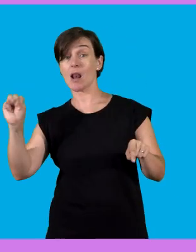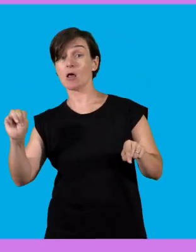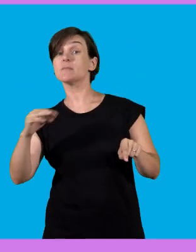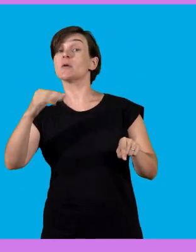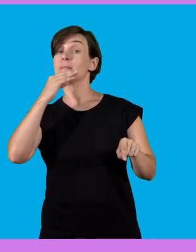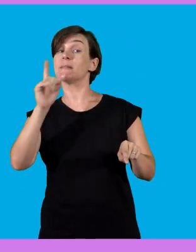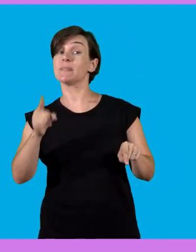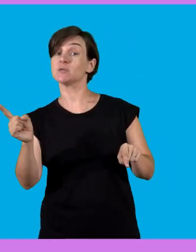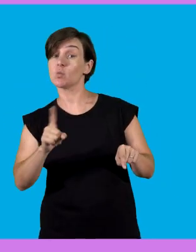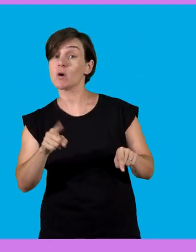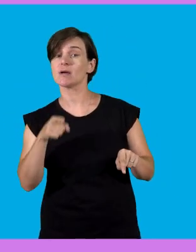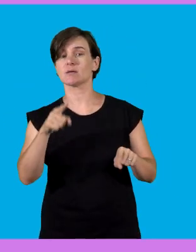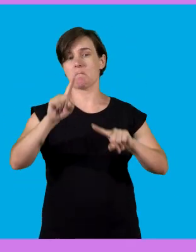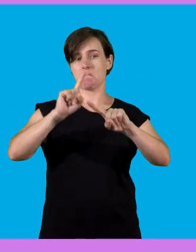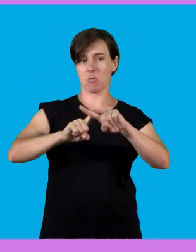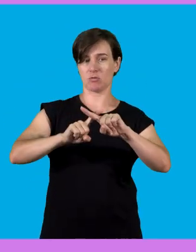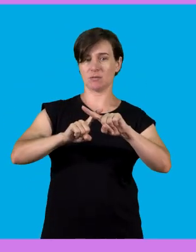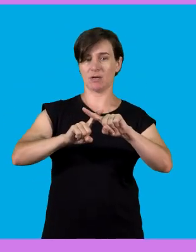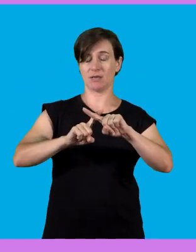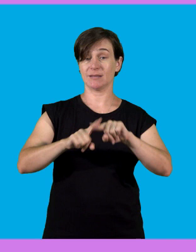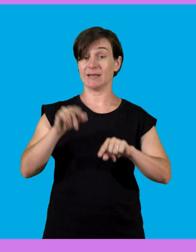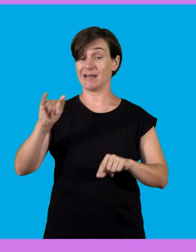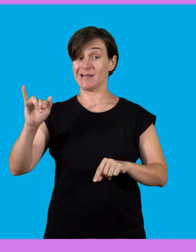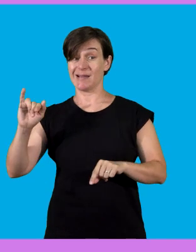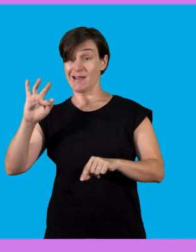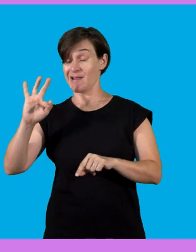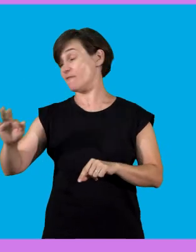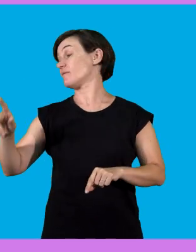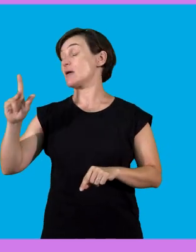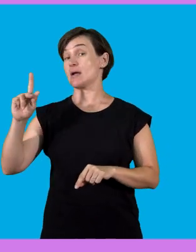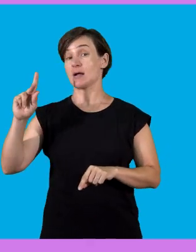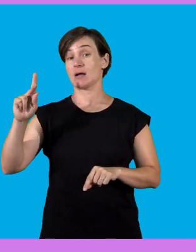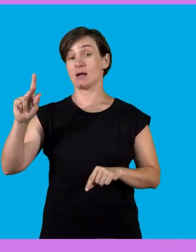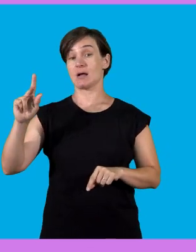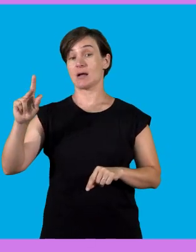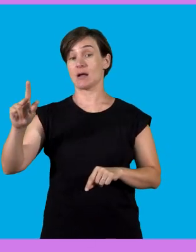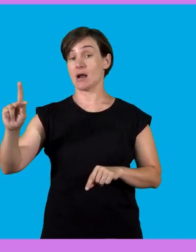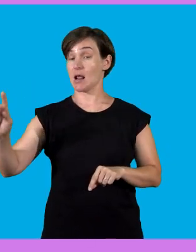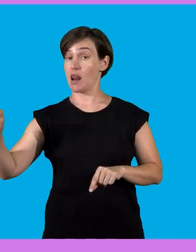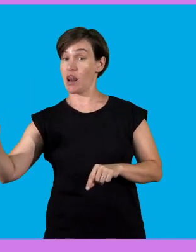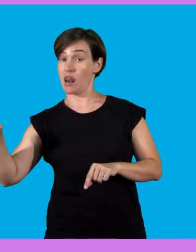to multiply. And then from kilometers down to the miles, from